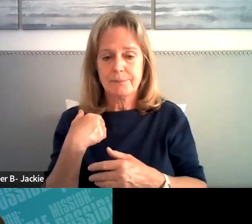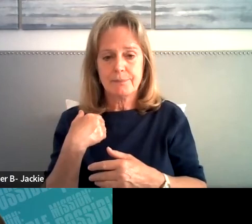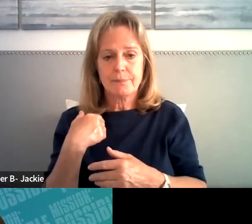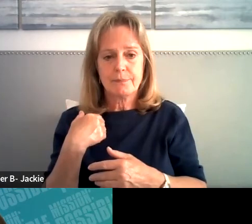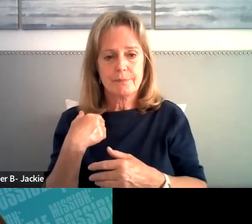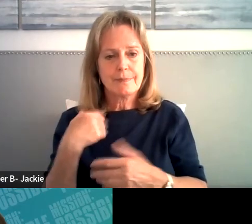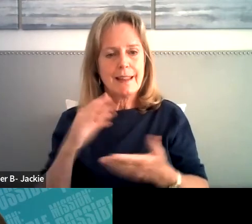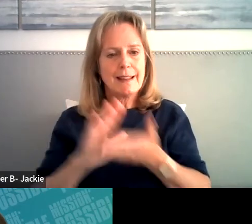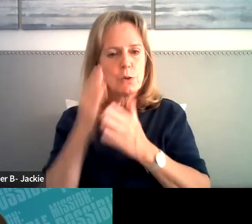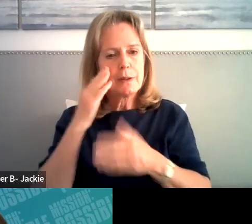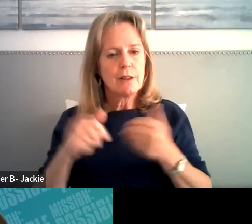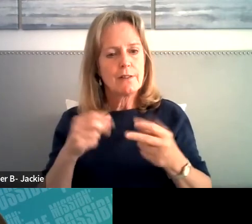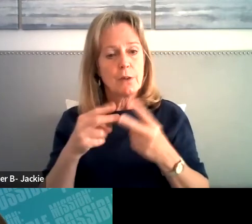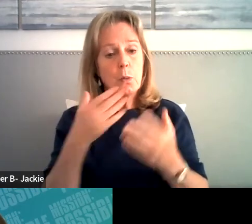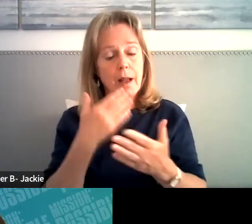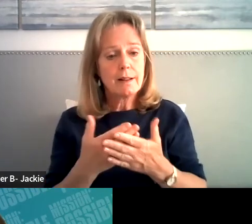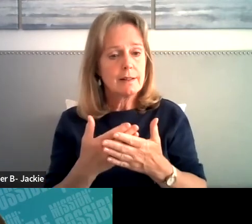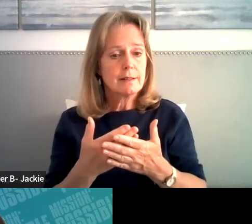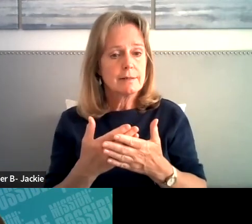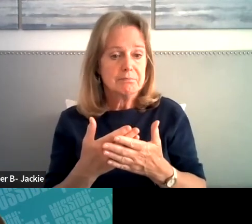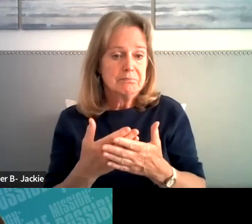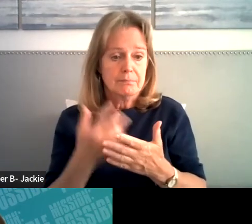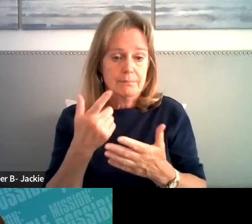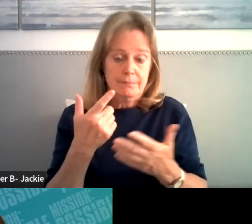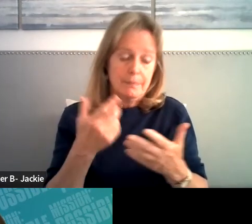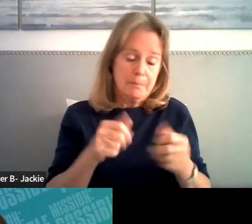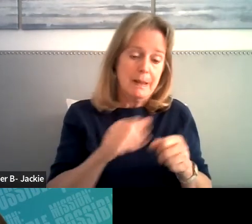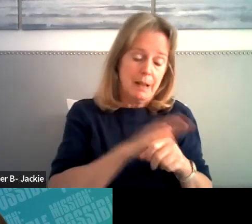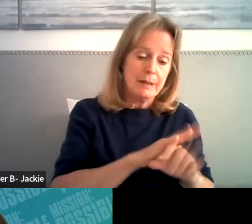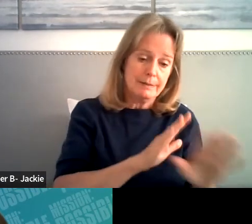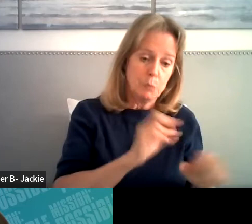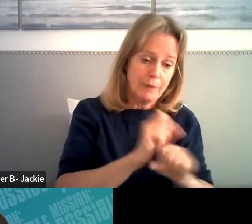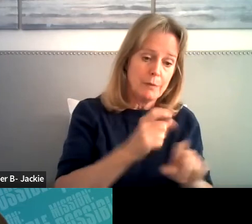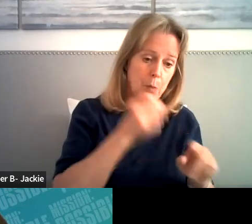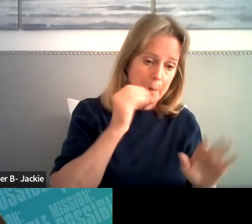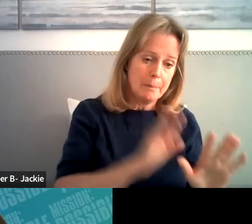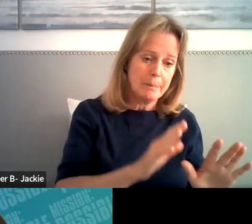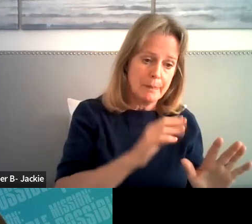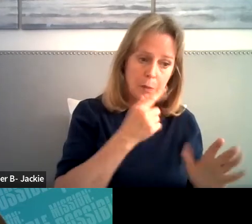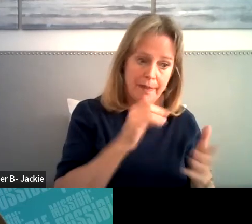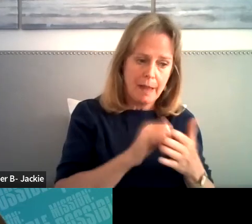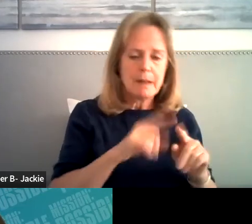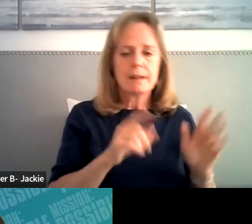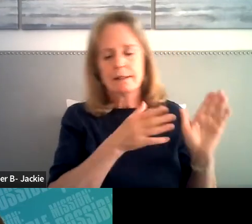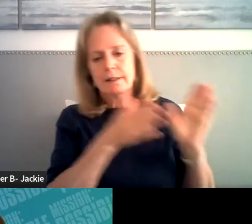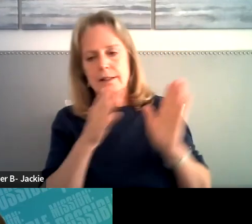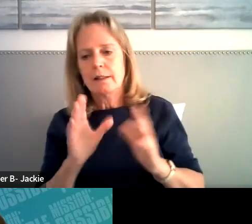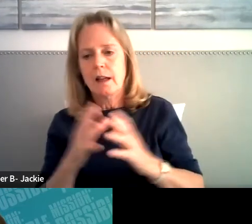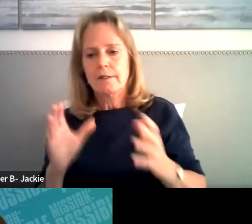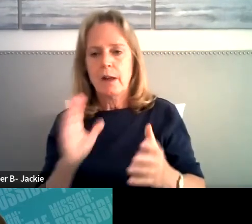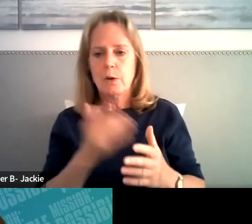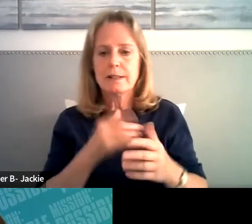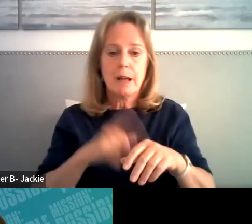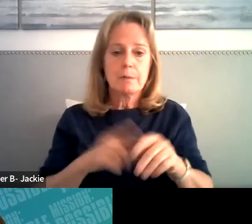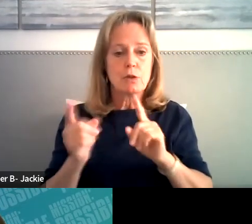got to know each other well, not only because it was a pandemic and we were working from home, but we spent a lot of our time talking